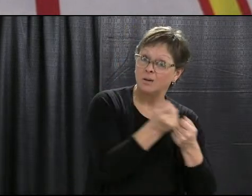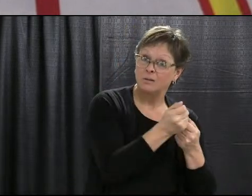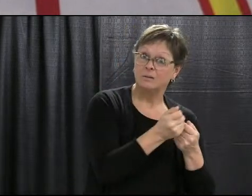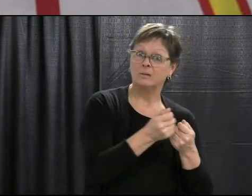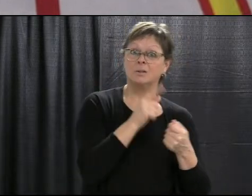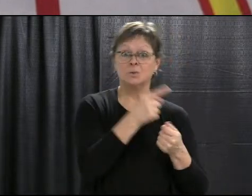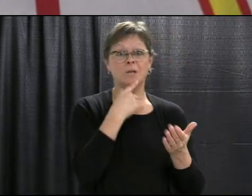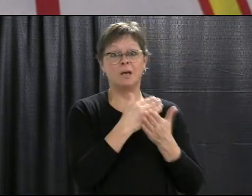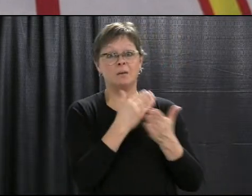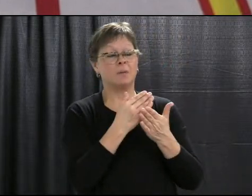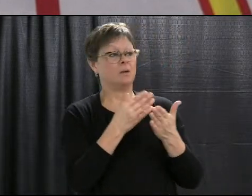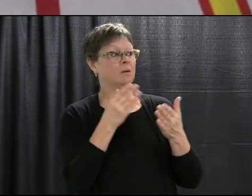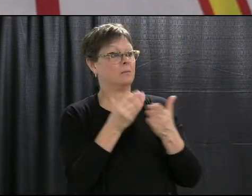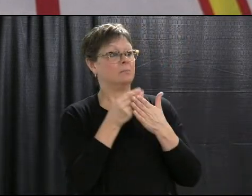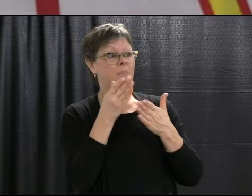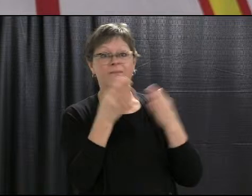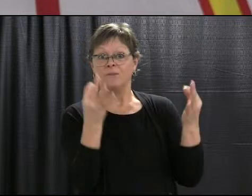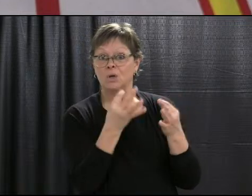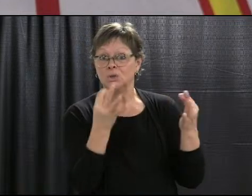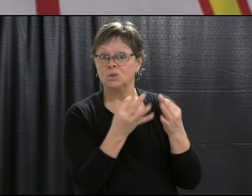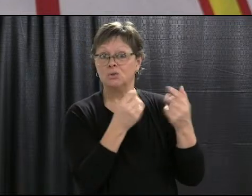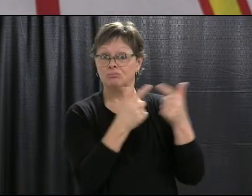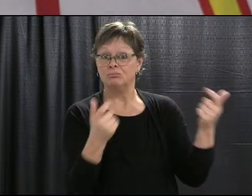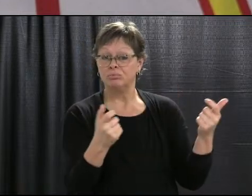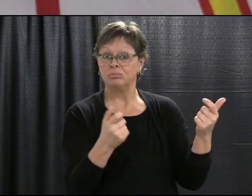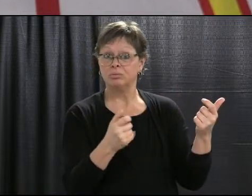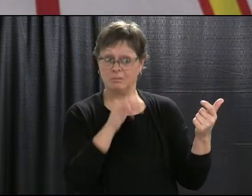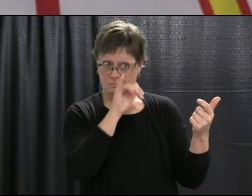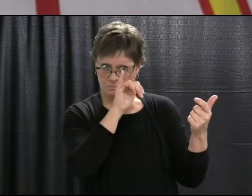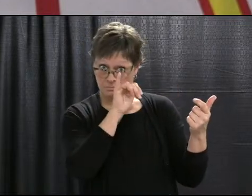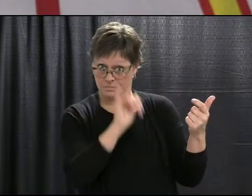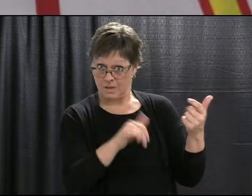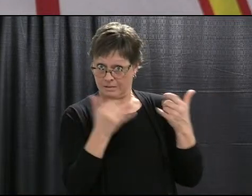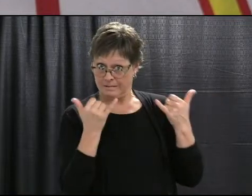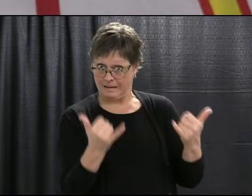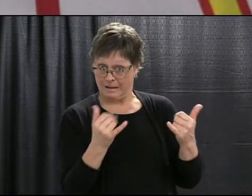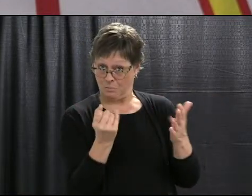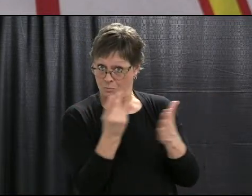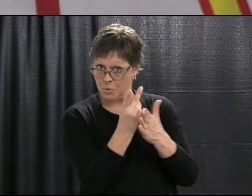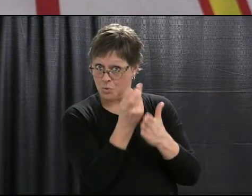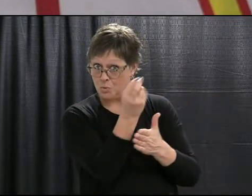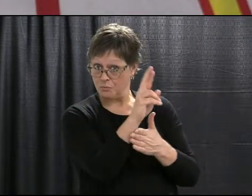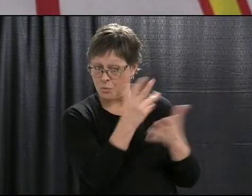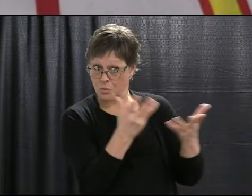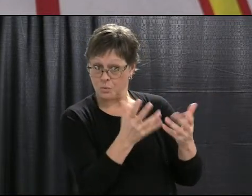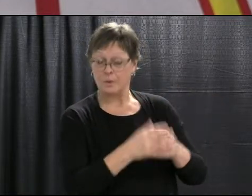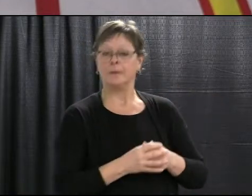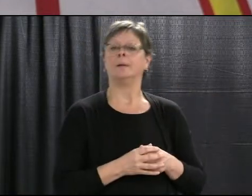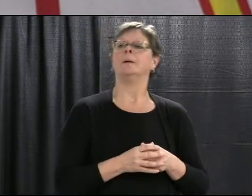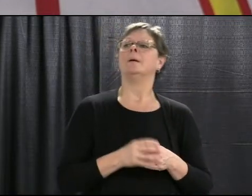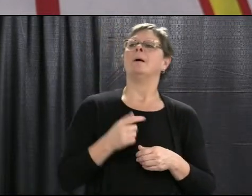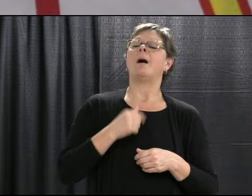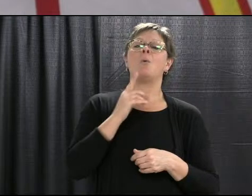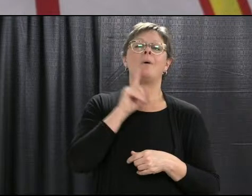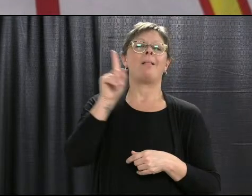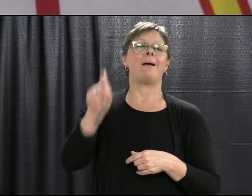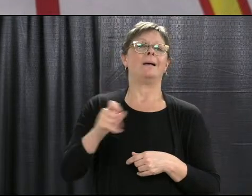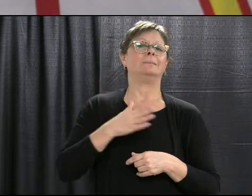all those sorts of things. Have you received any confirmation that that was actually part of it, or that went above and beyond the contract? So I'd asked my